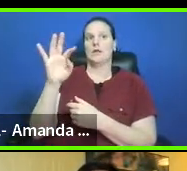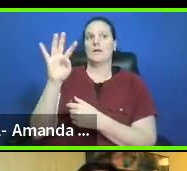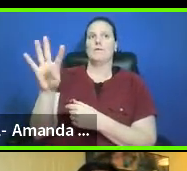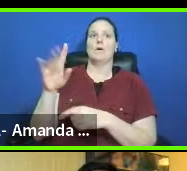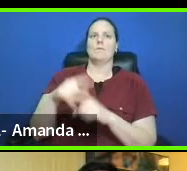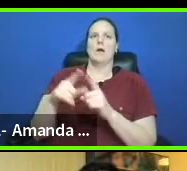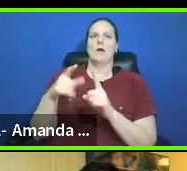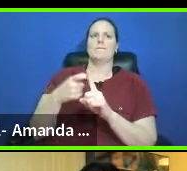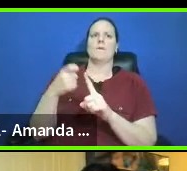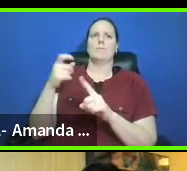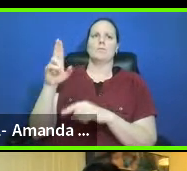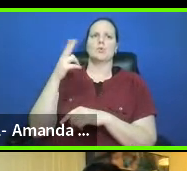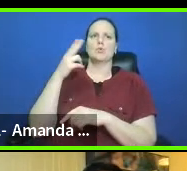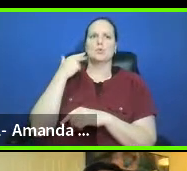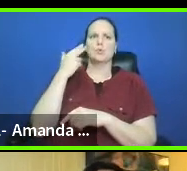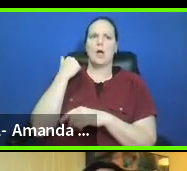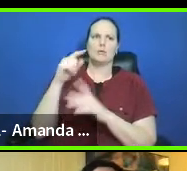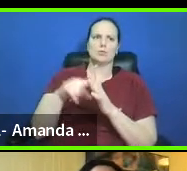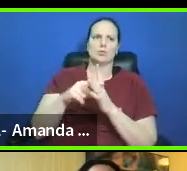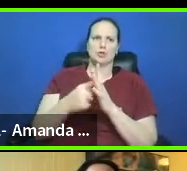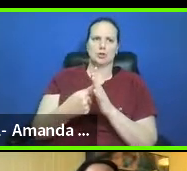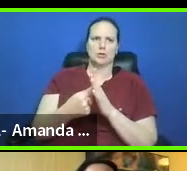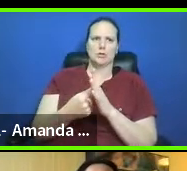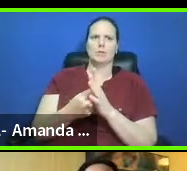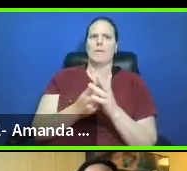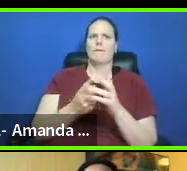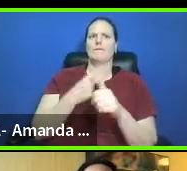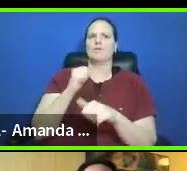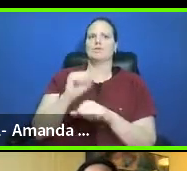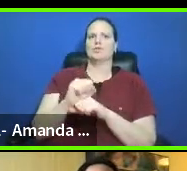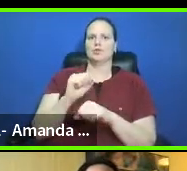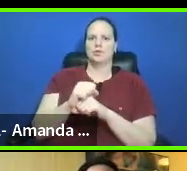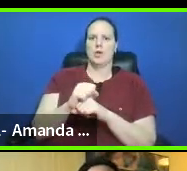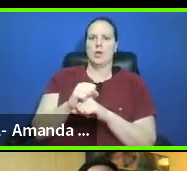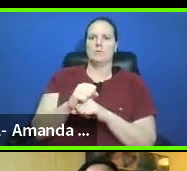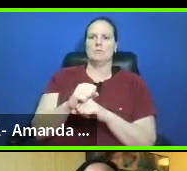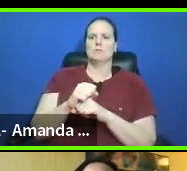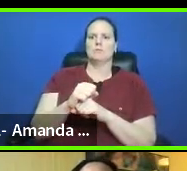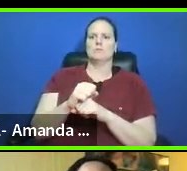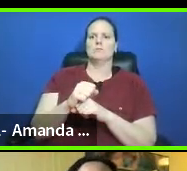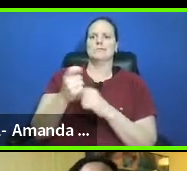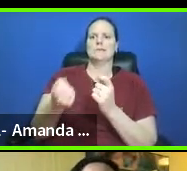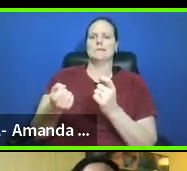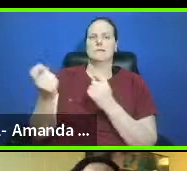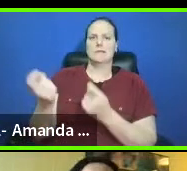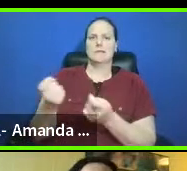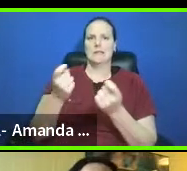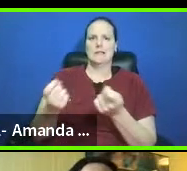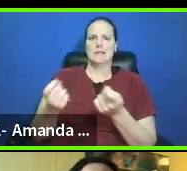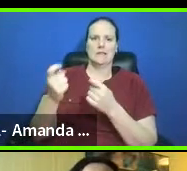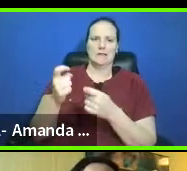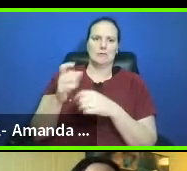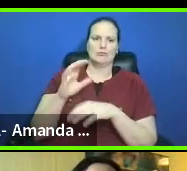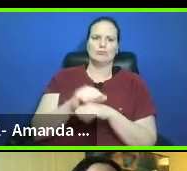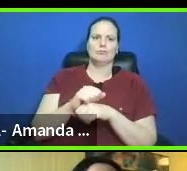am from Utah originally. My first job was at a ski resort where I worked in the